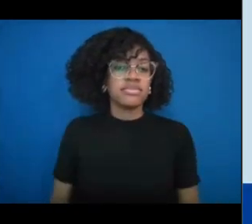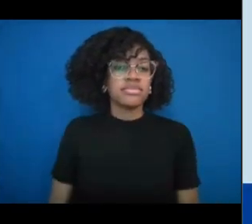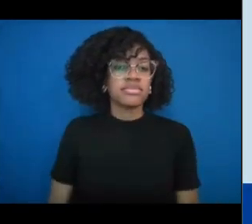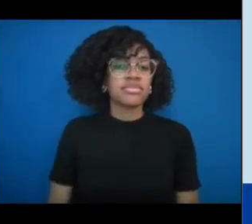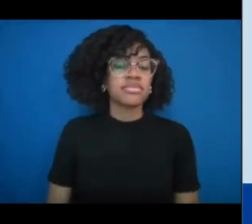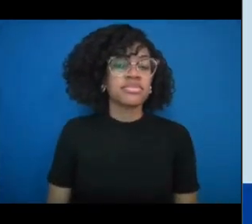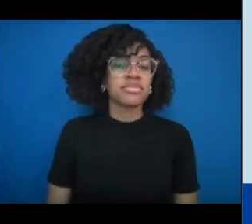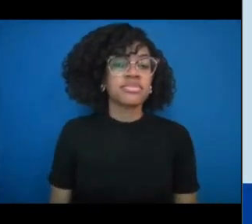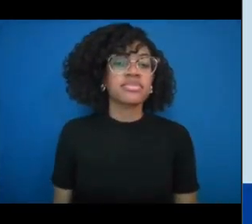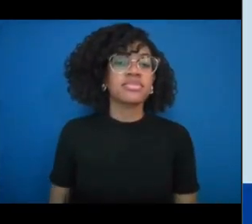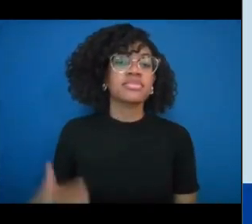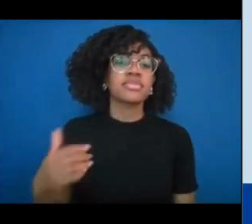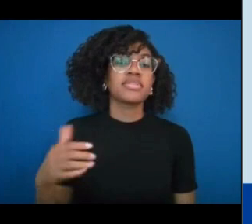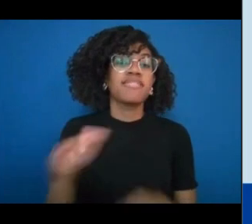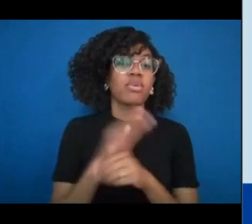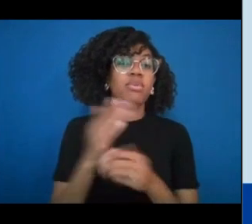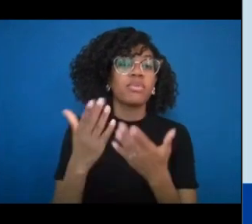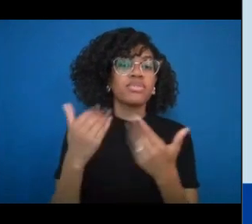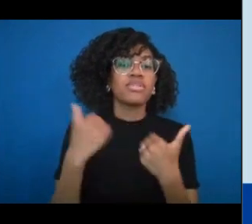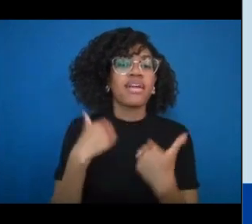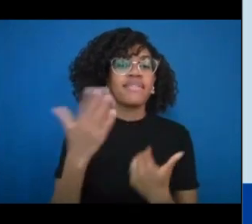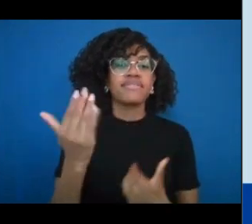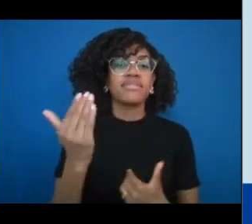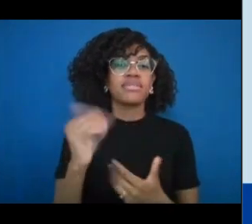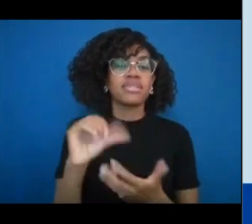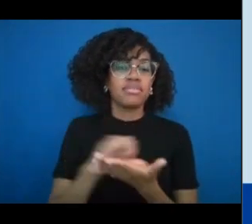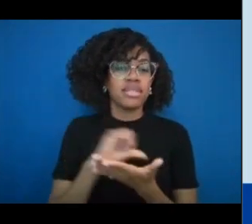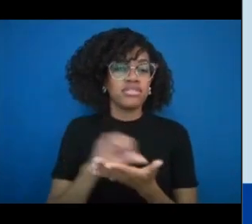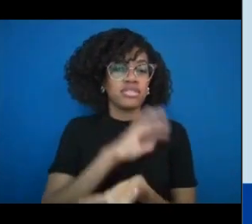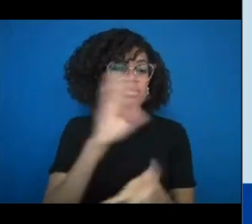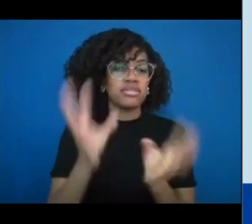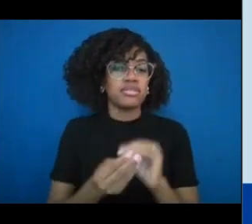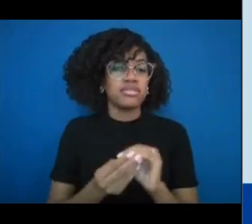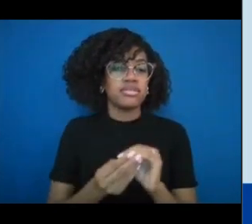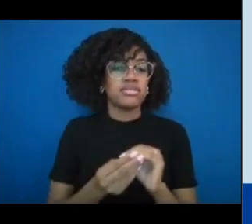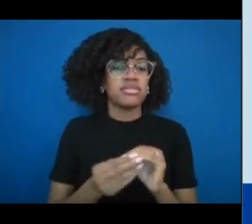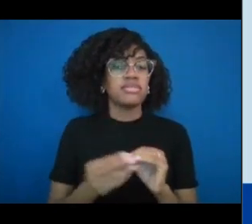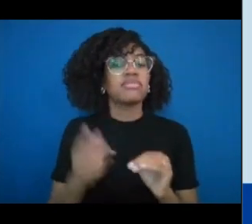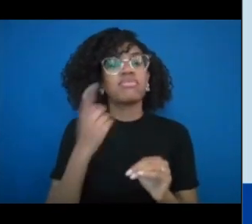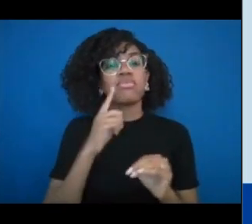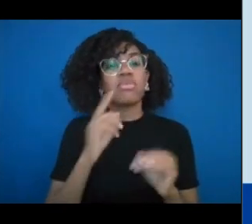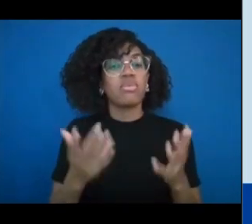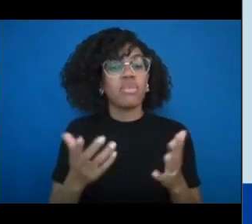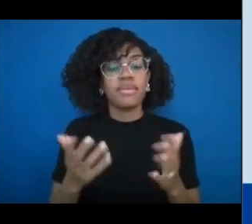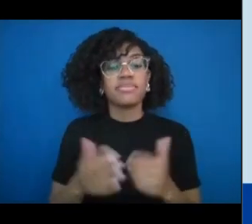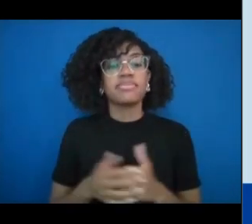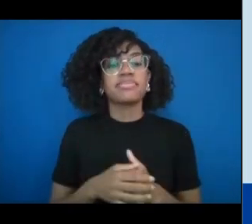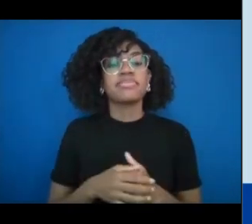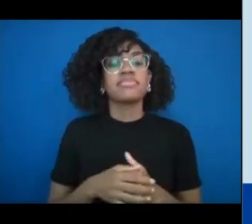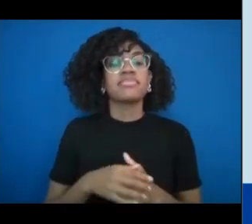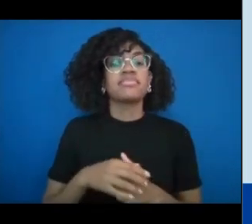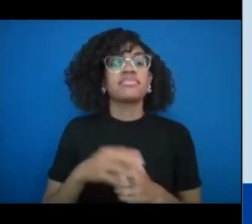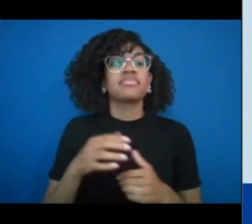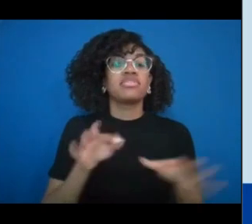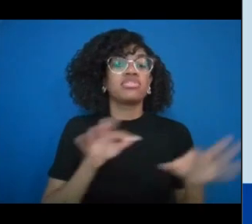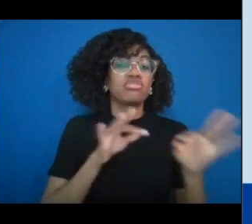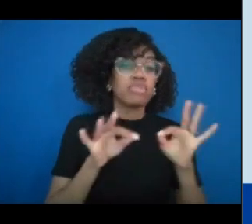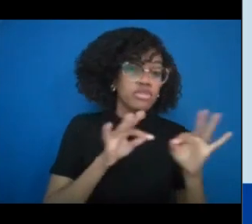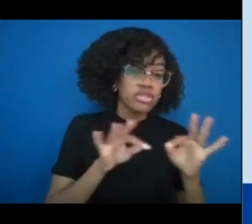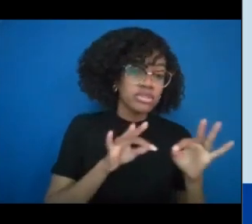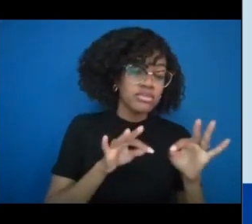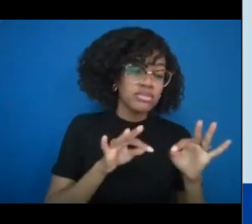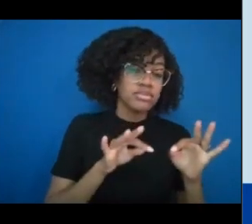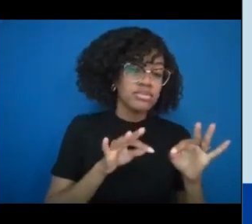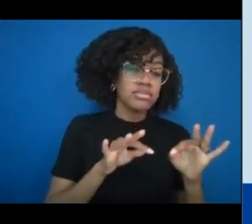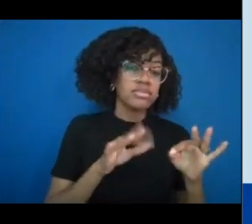You have 15 pages for your project narrative. In that, you need to describe it,